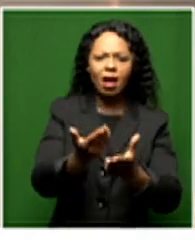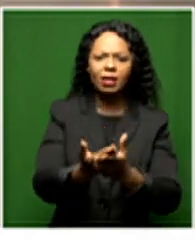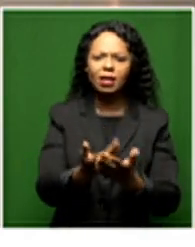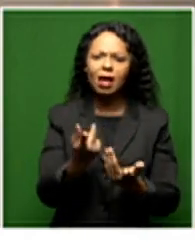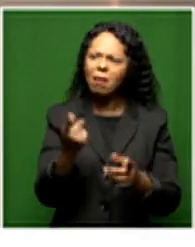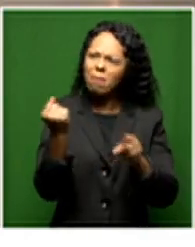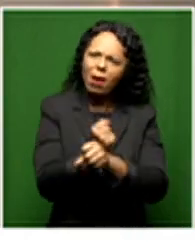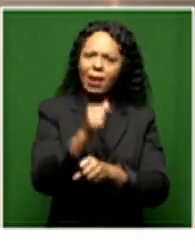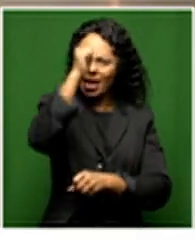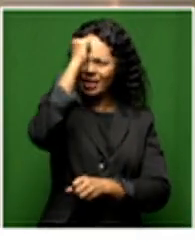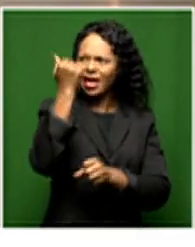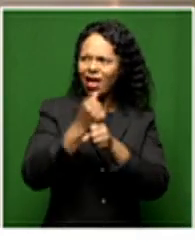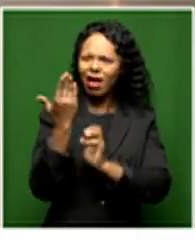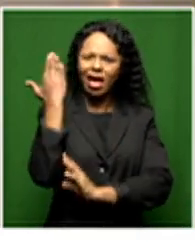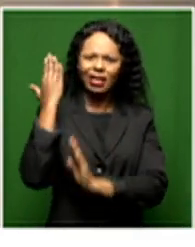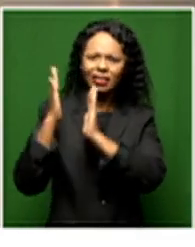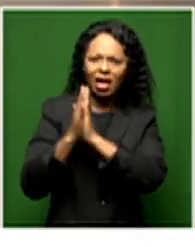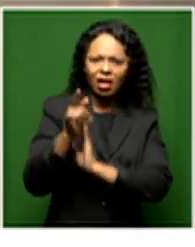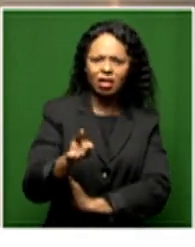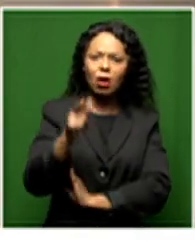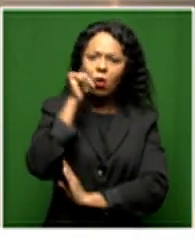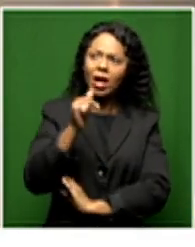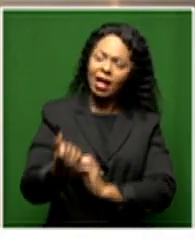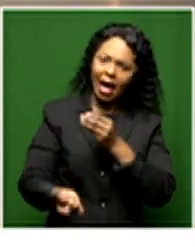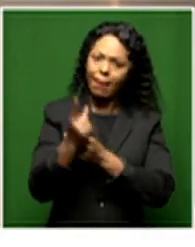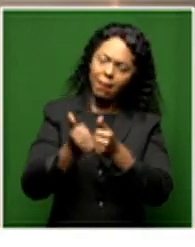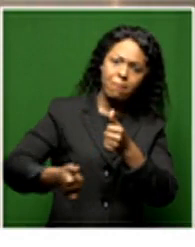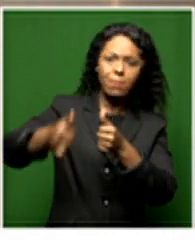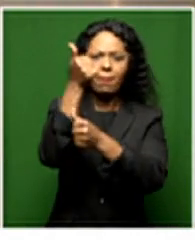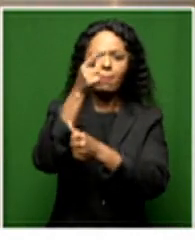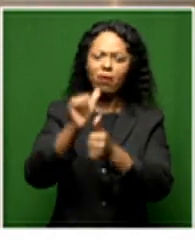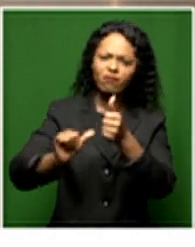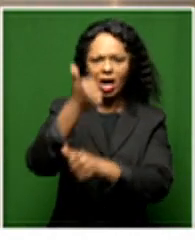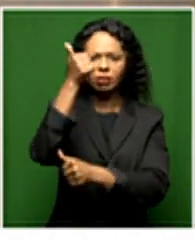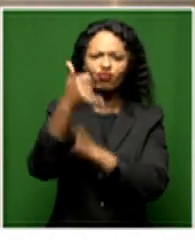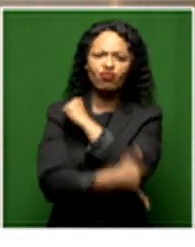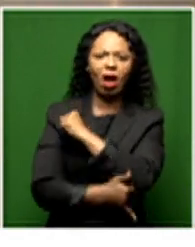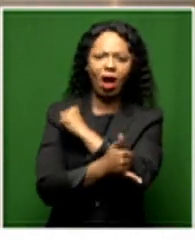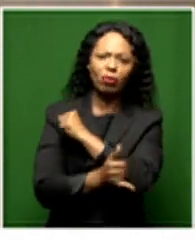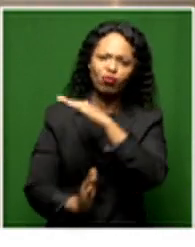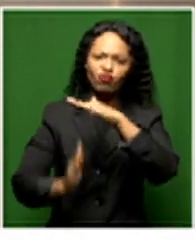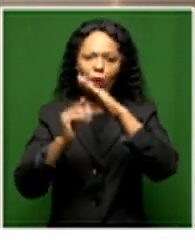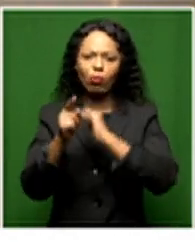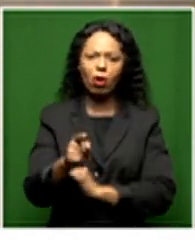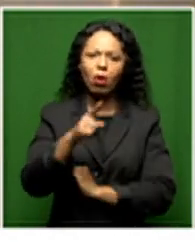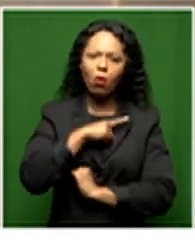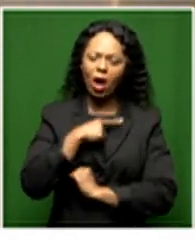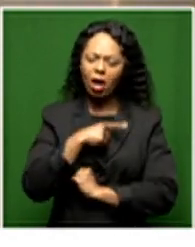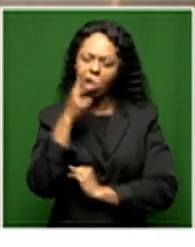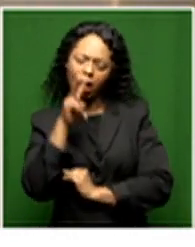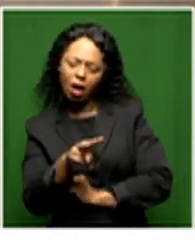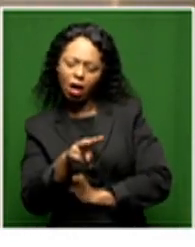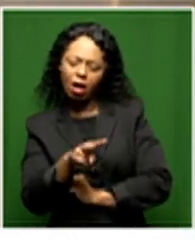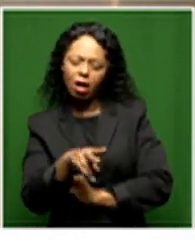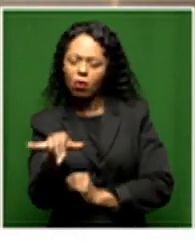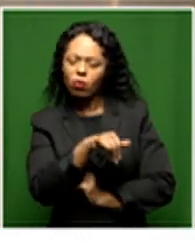did perhaps 10 years ago when they were very clearly the leader, is that they looked at their reality and then they said, how do we make that an advantage?